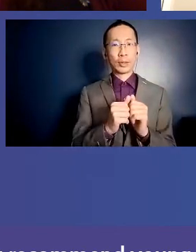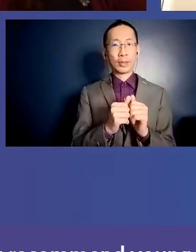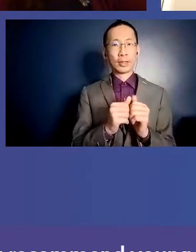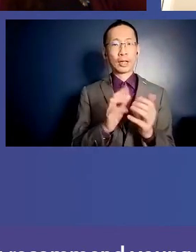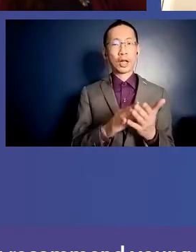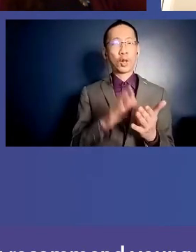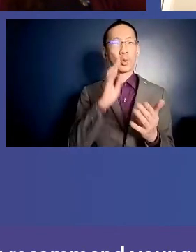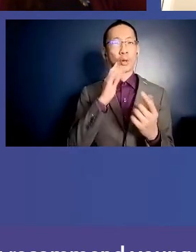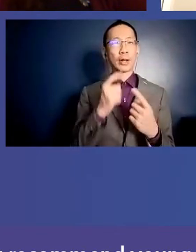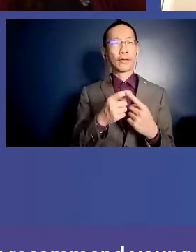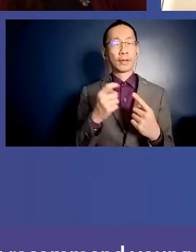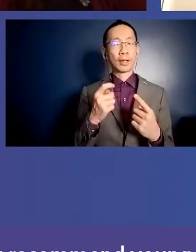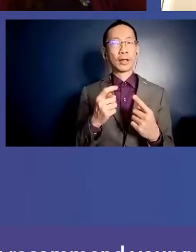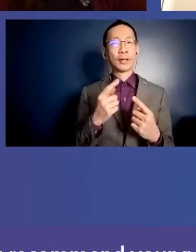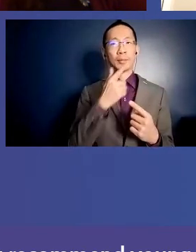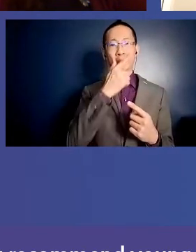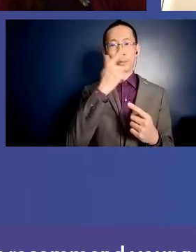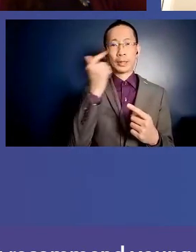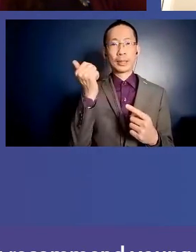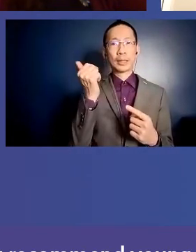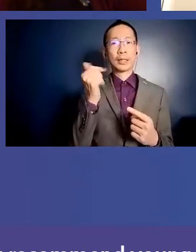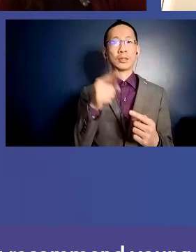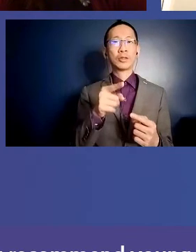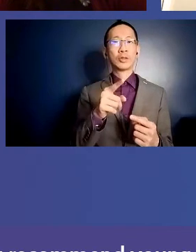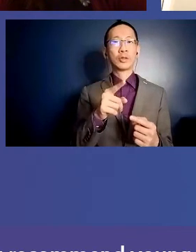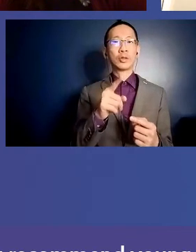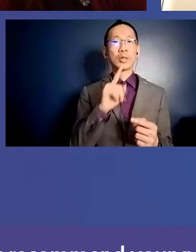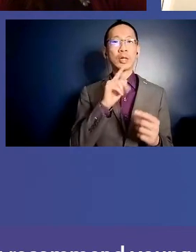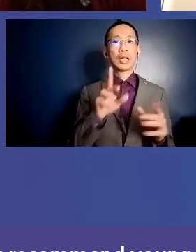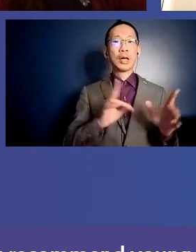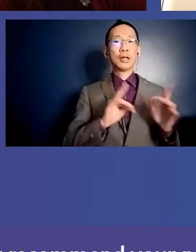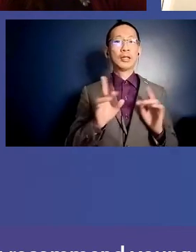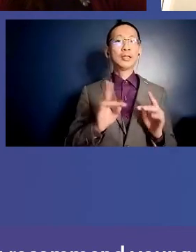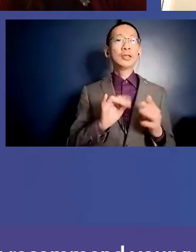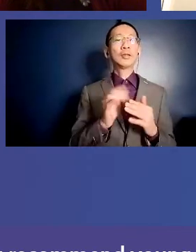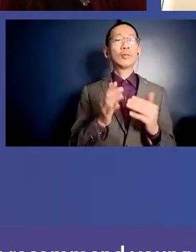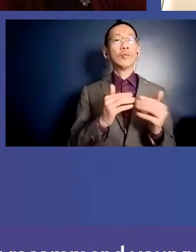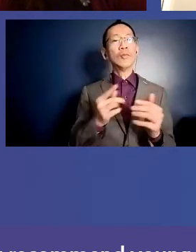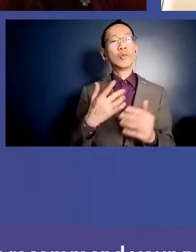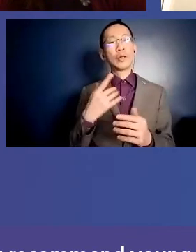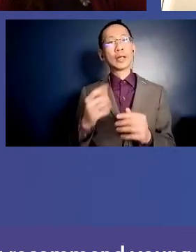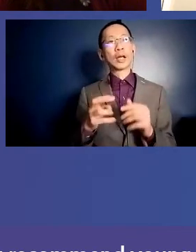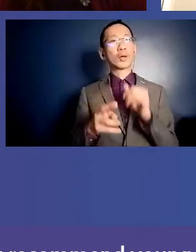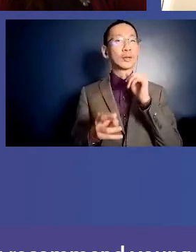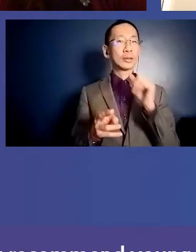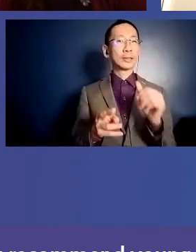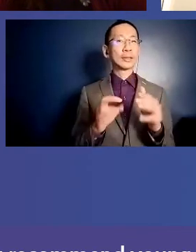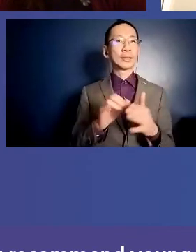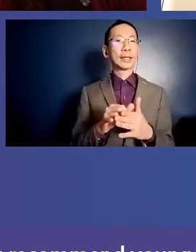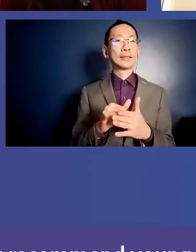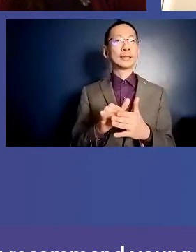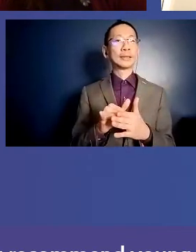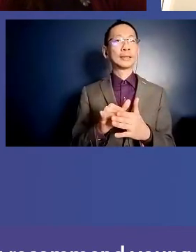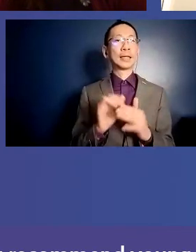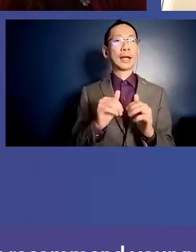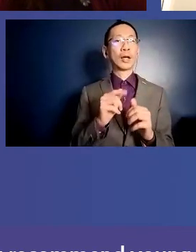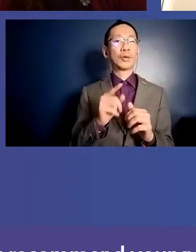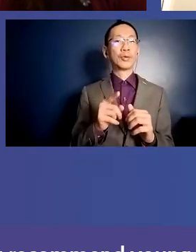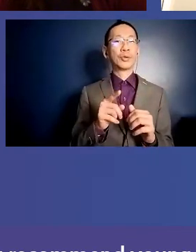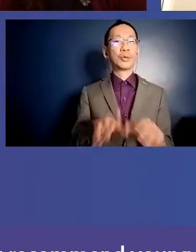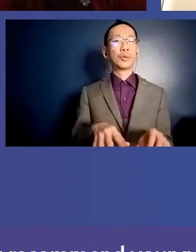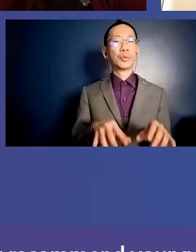learning from, because you absorb it whether you like it or not, and that's kind of how you